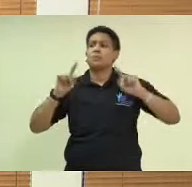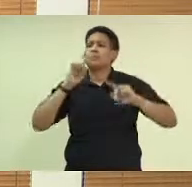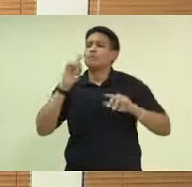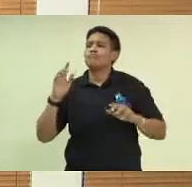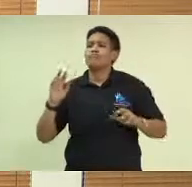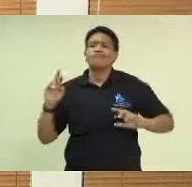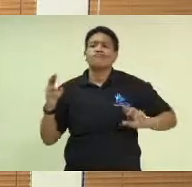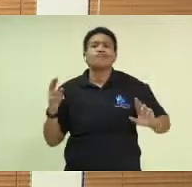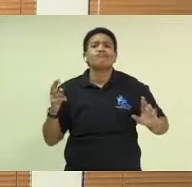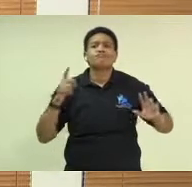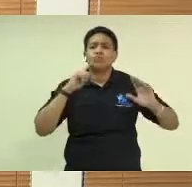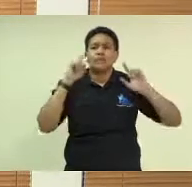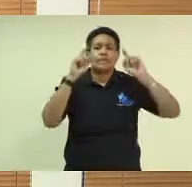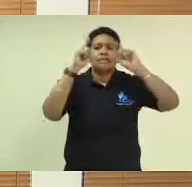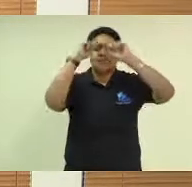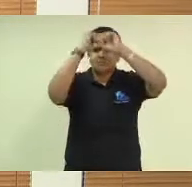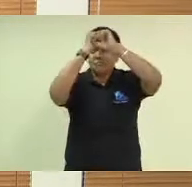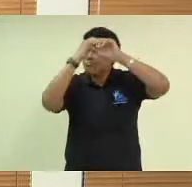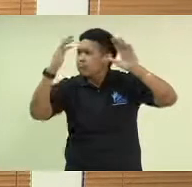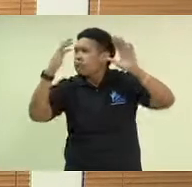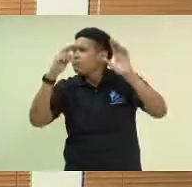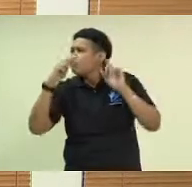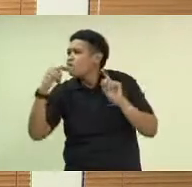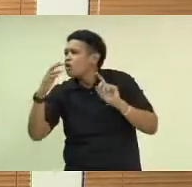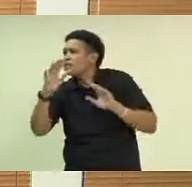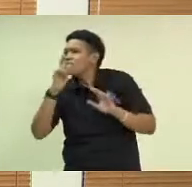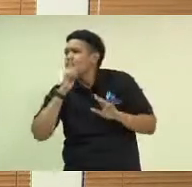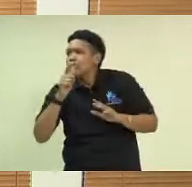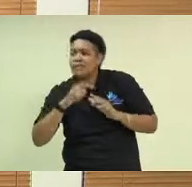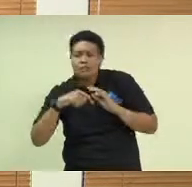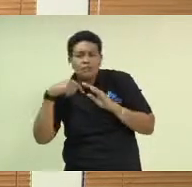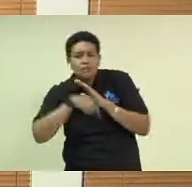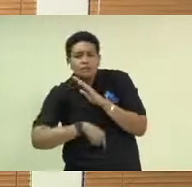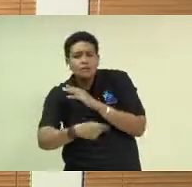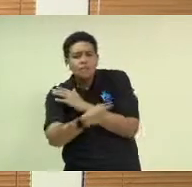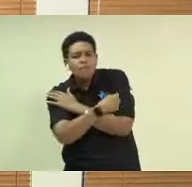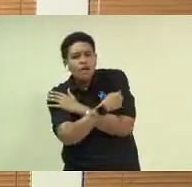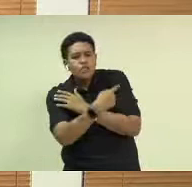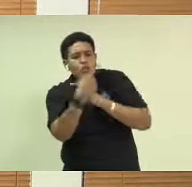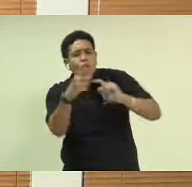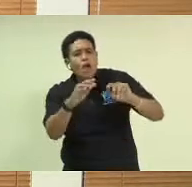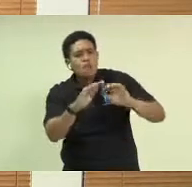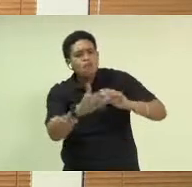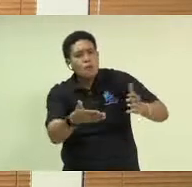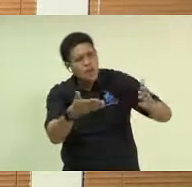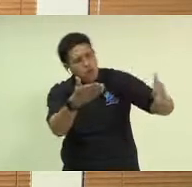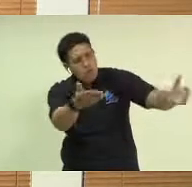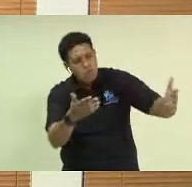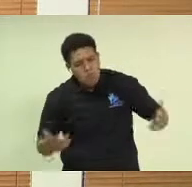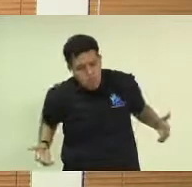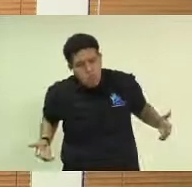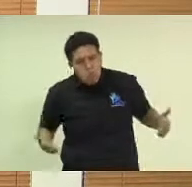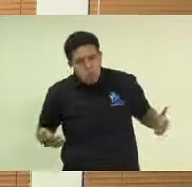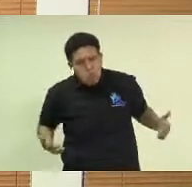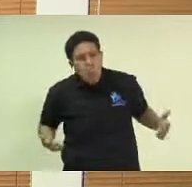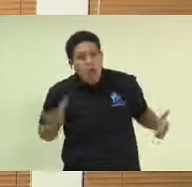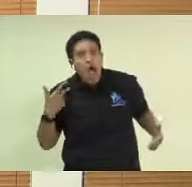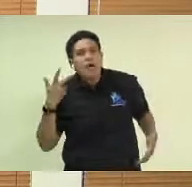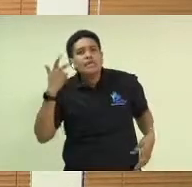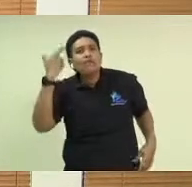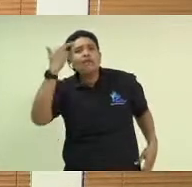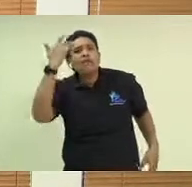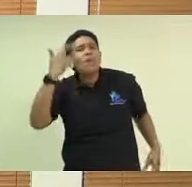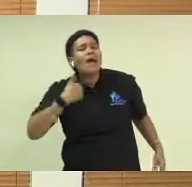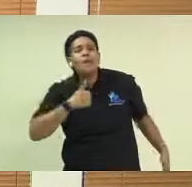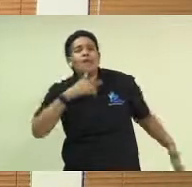to give their views around the extent of vaccination in the country. And I've seen every reason for why